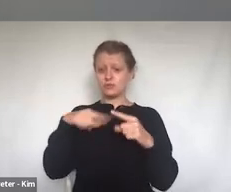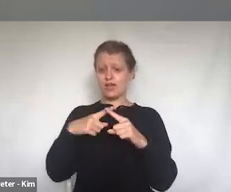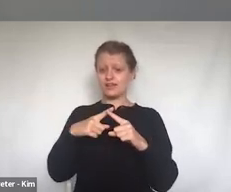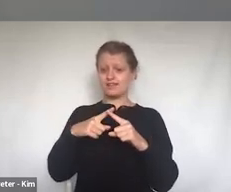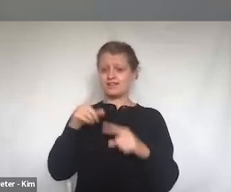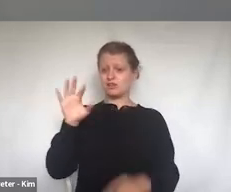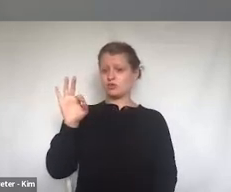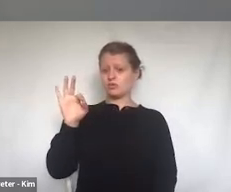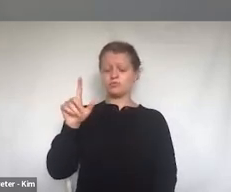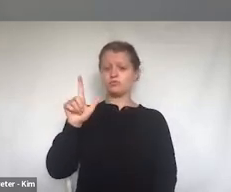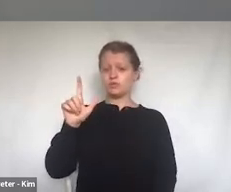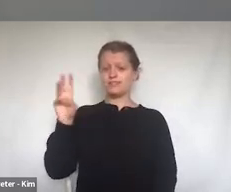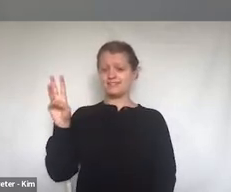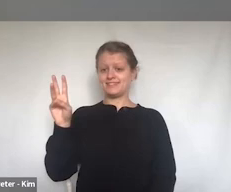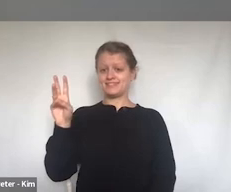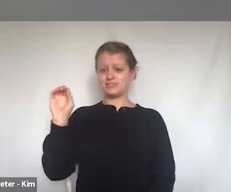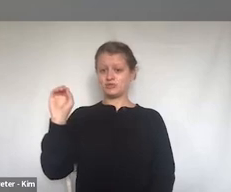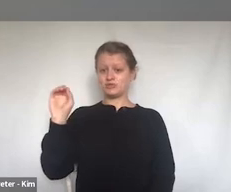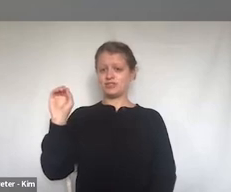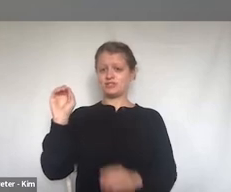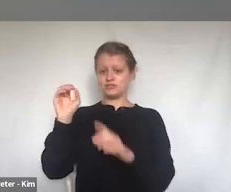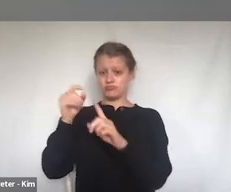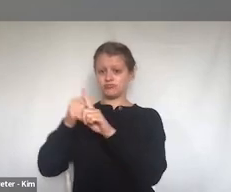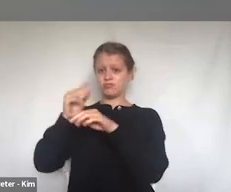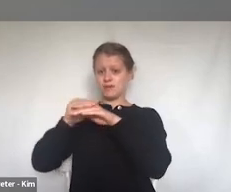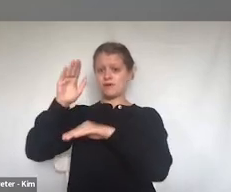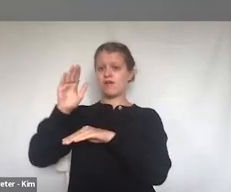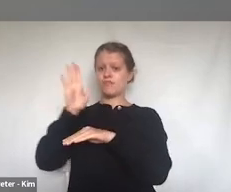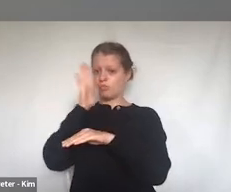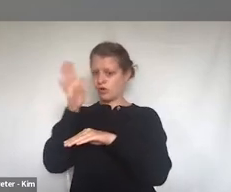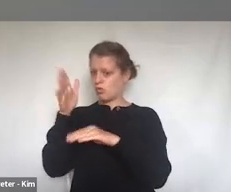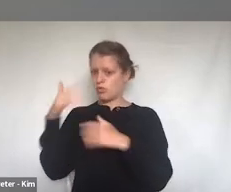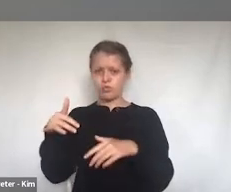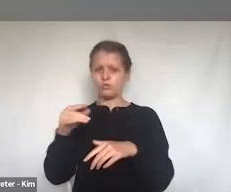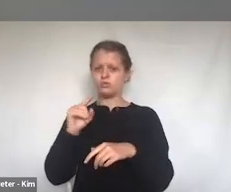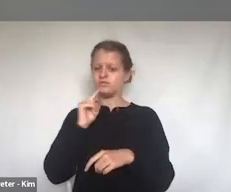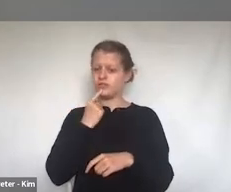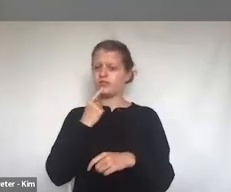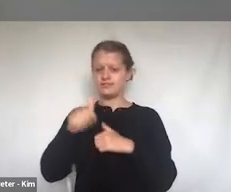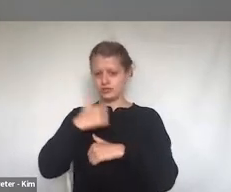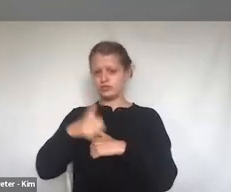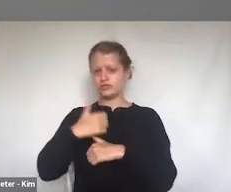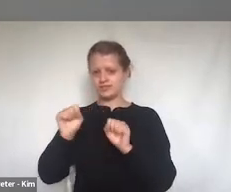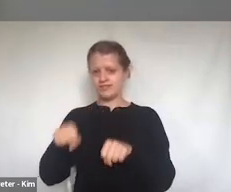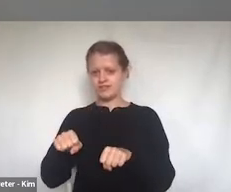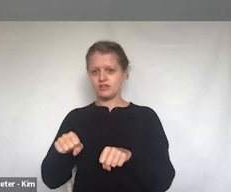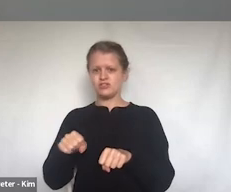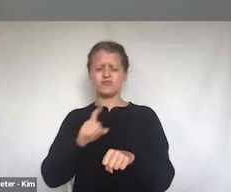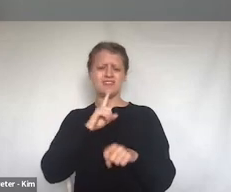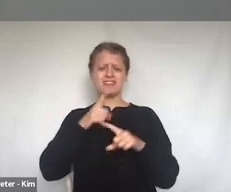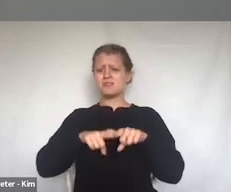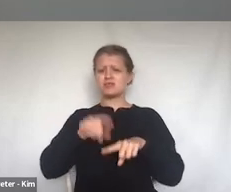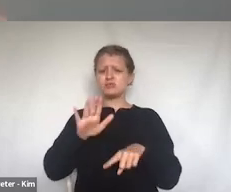and temperatures higher than 31 degrees can be dangerous. So again, yeah, depending on what's going